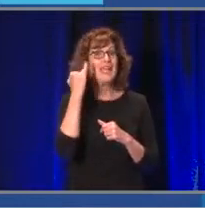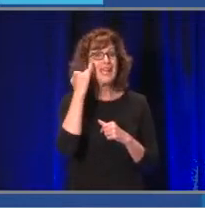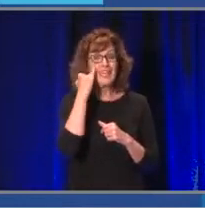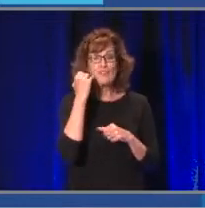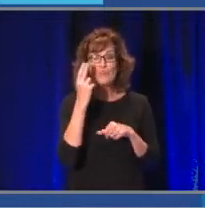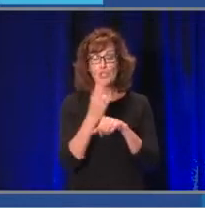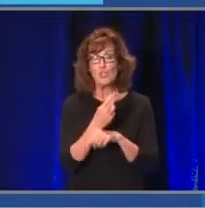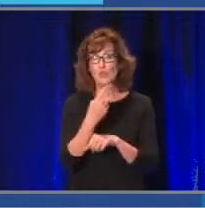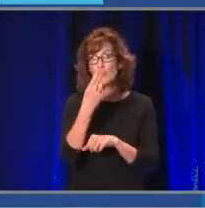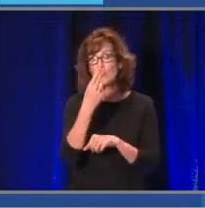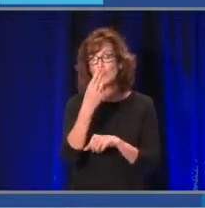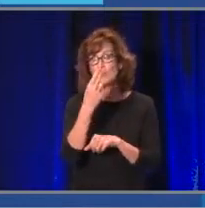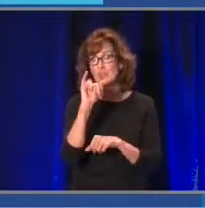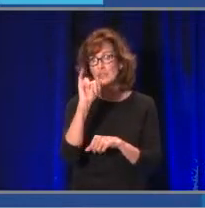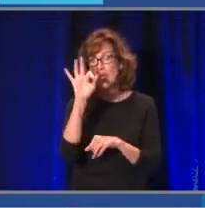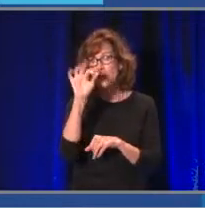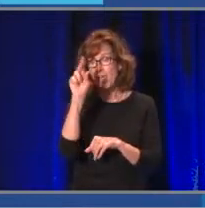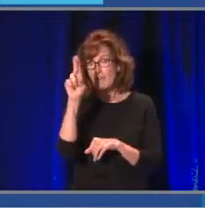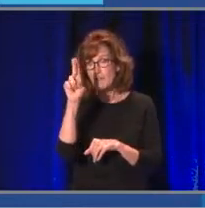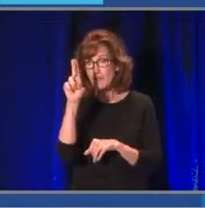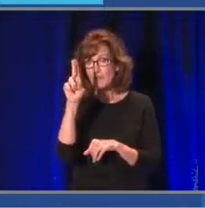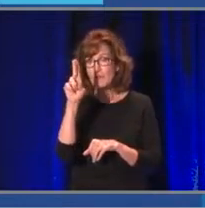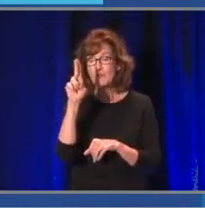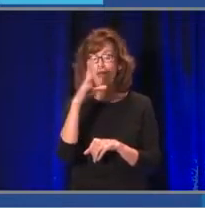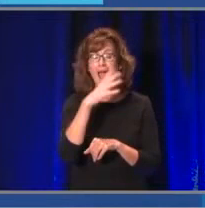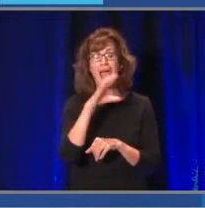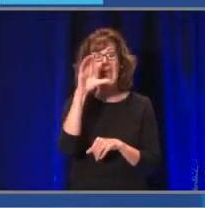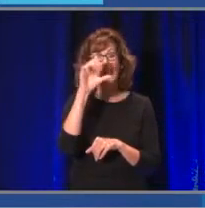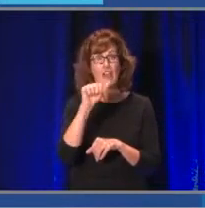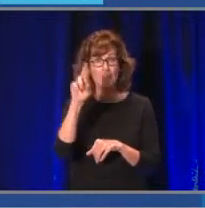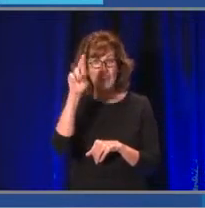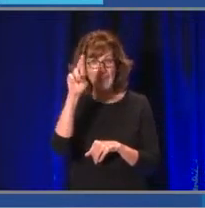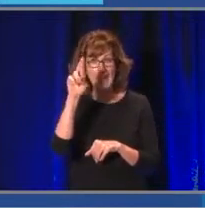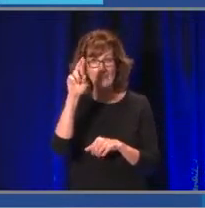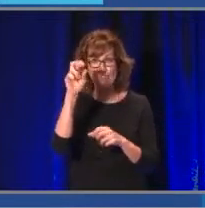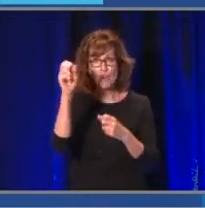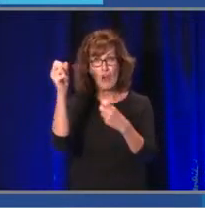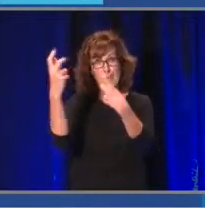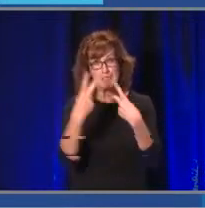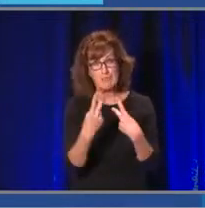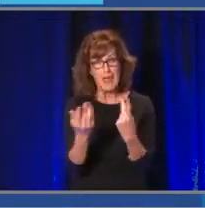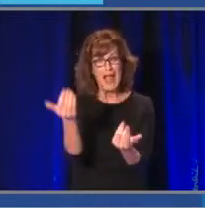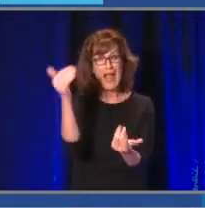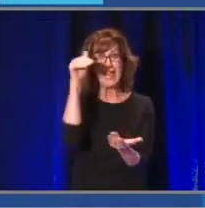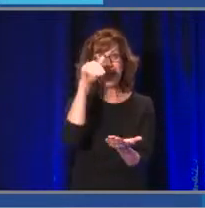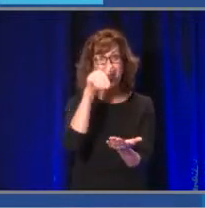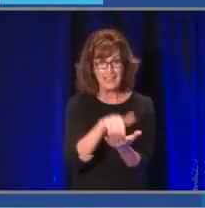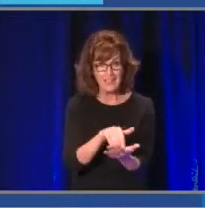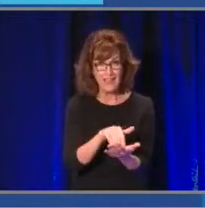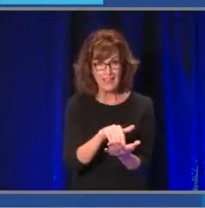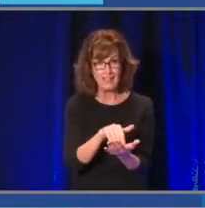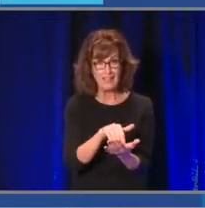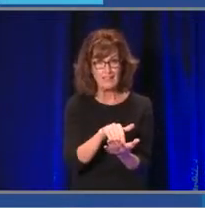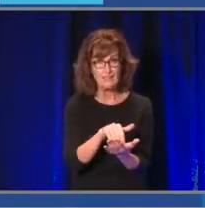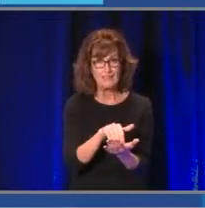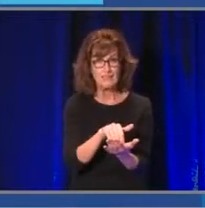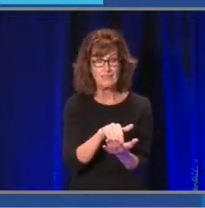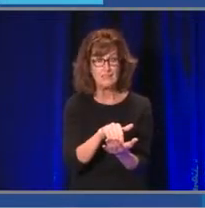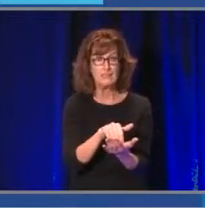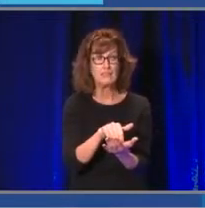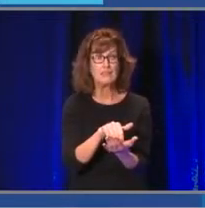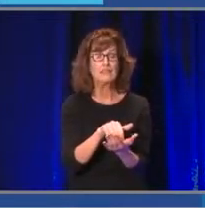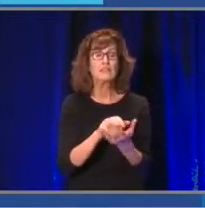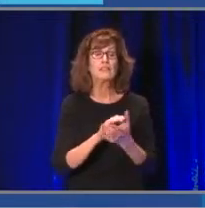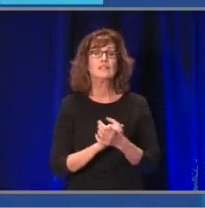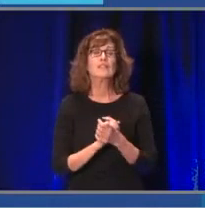does reoccur, and that's either done by following PSAs, repeat MRIs, repeat targeted biopsies, which I've